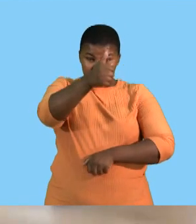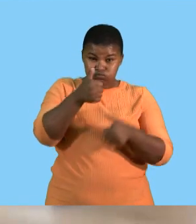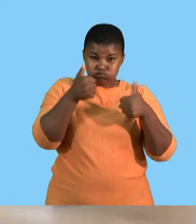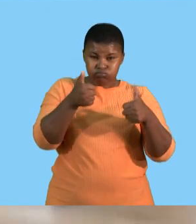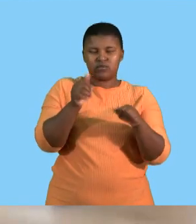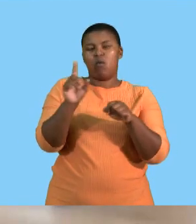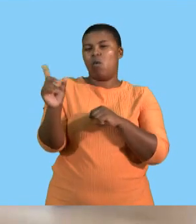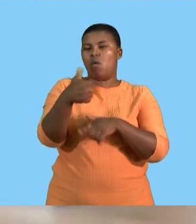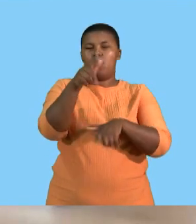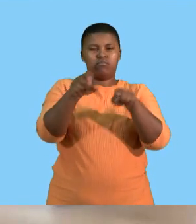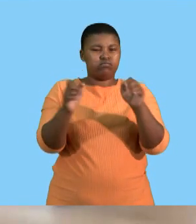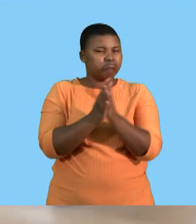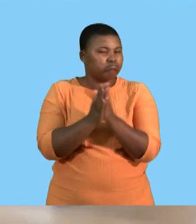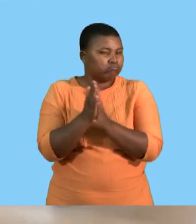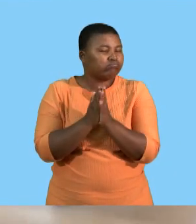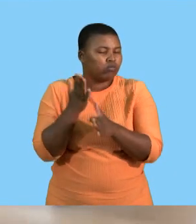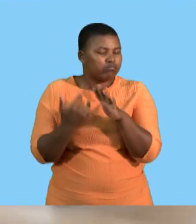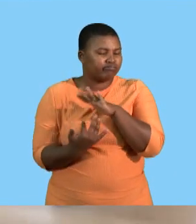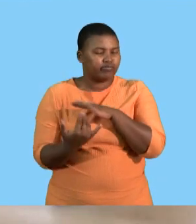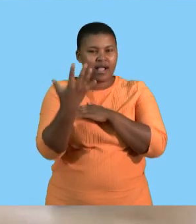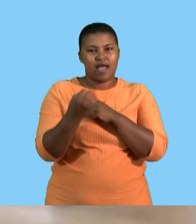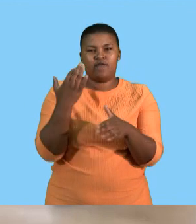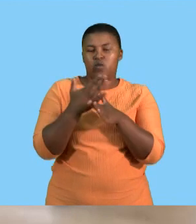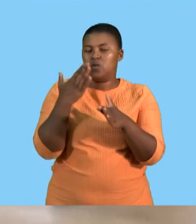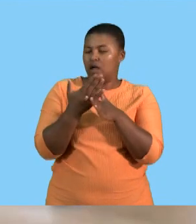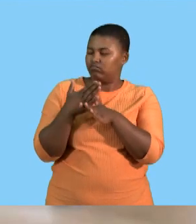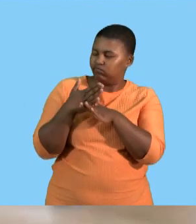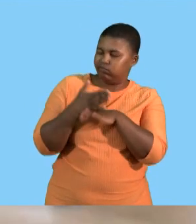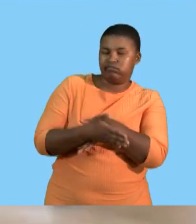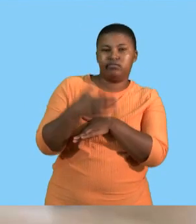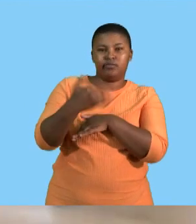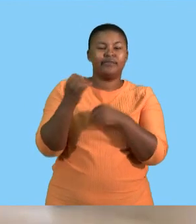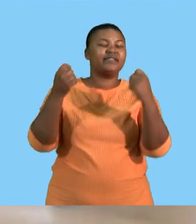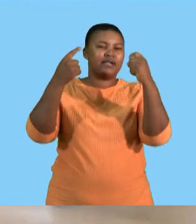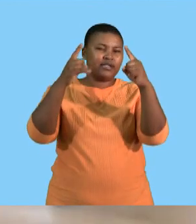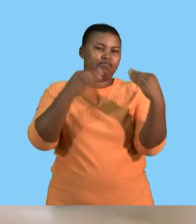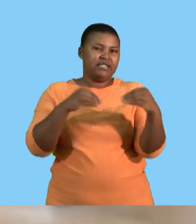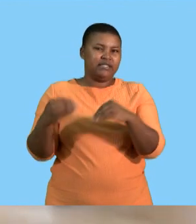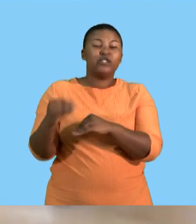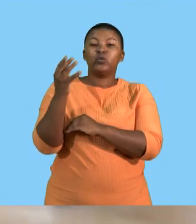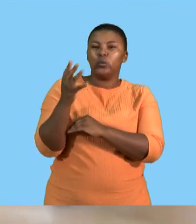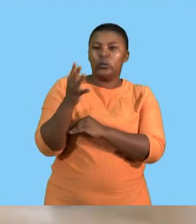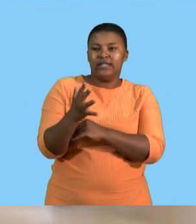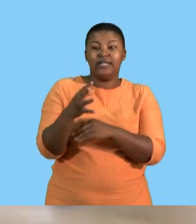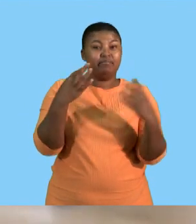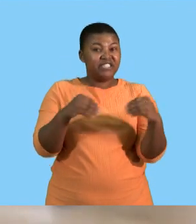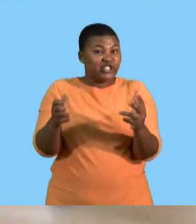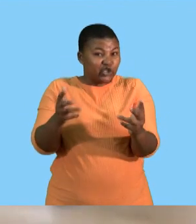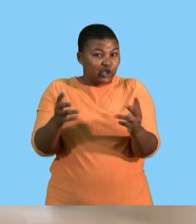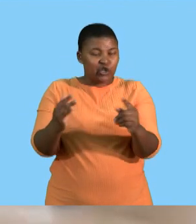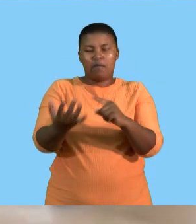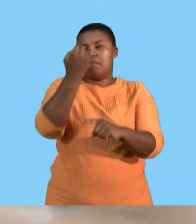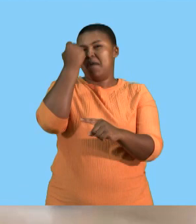is motivated and will work harder. And that will directly lead to a successful business, a business that obtains